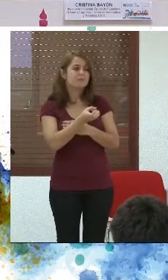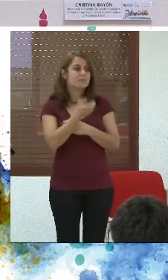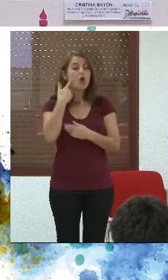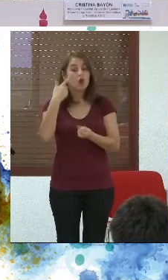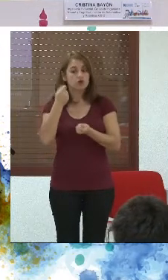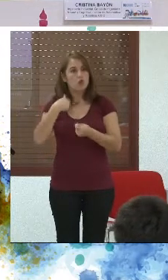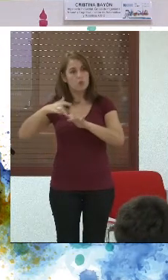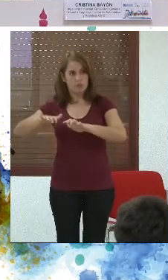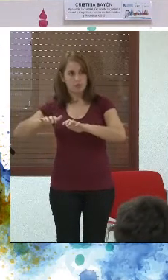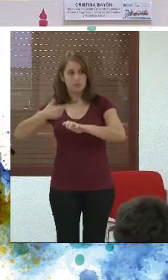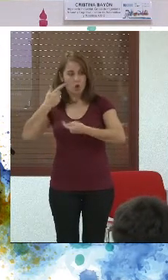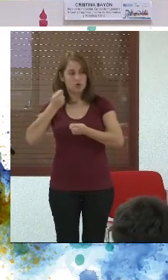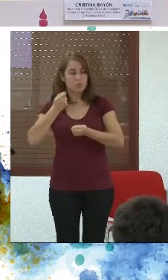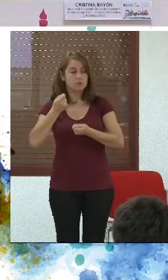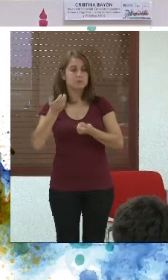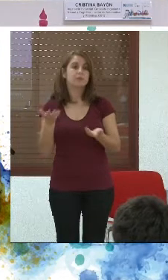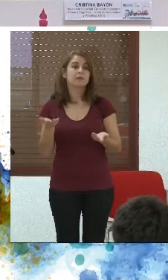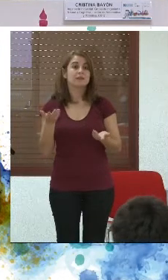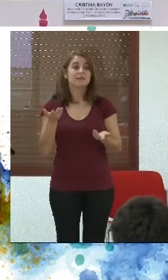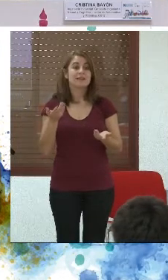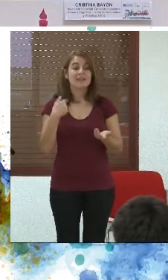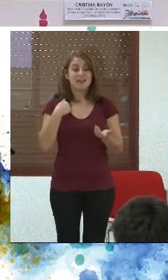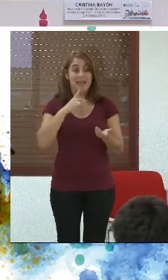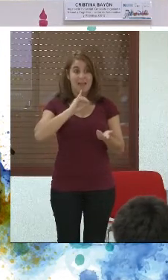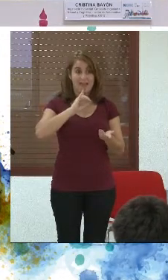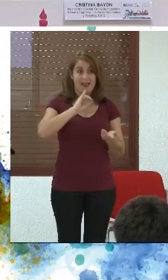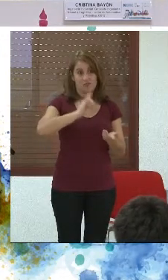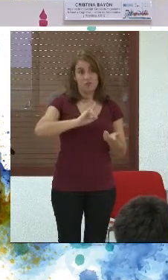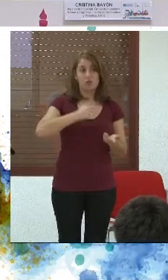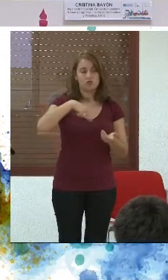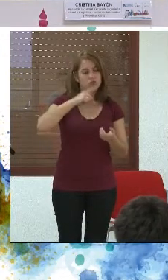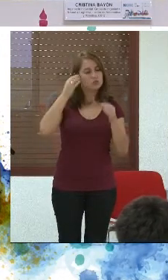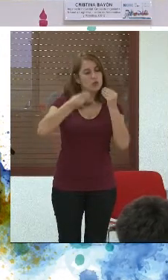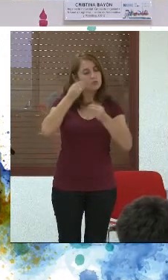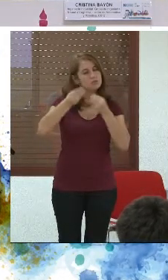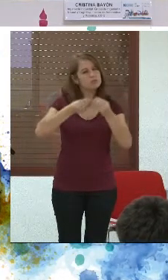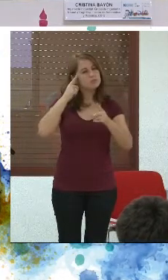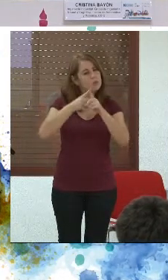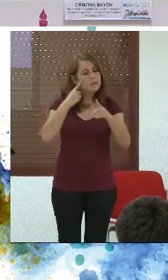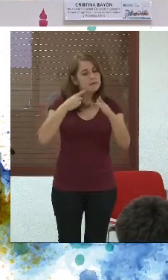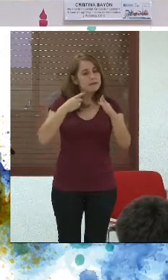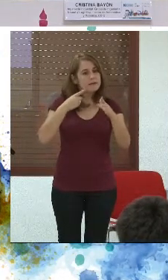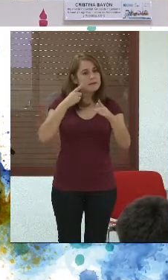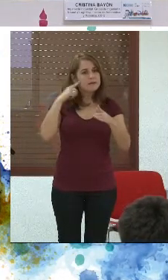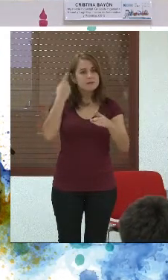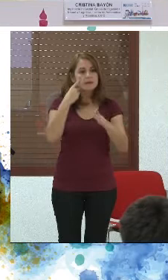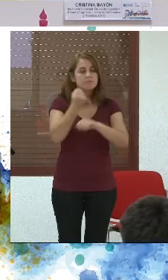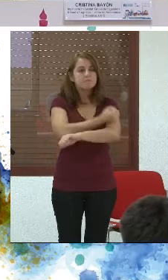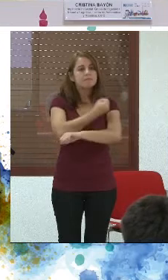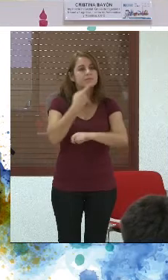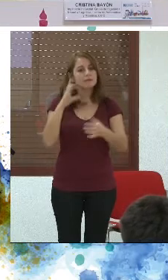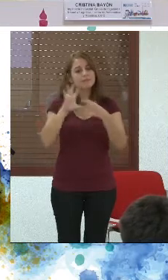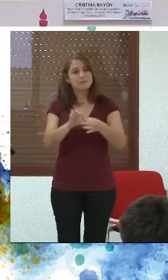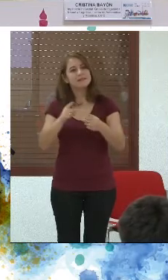channels, and it's controlled by a computer, whereas the electrode we use to register the signals is